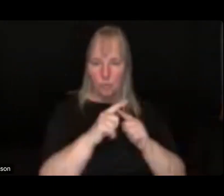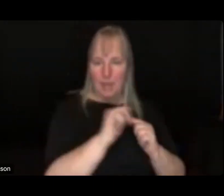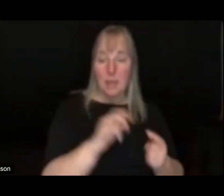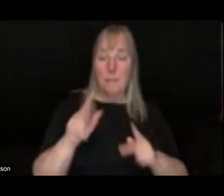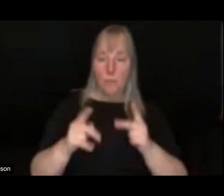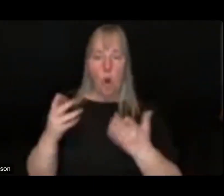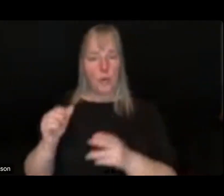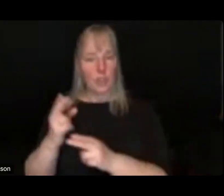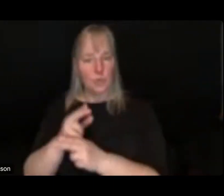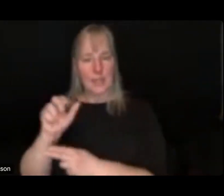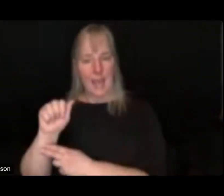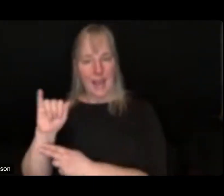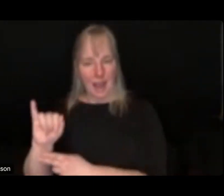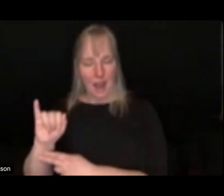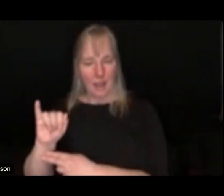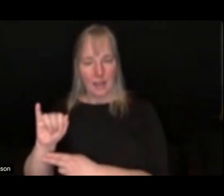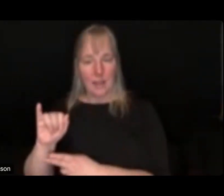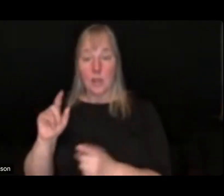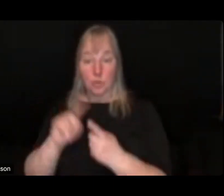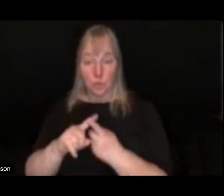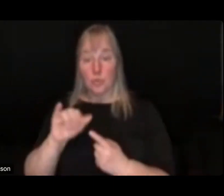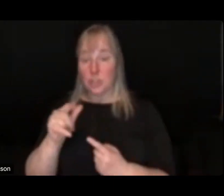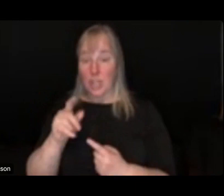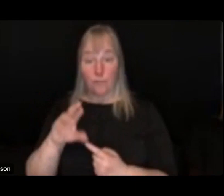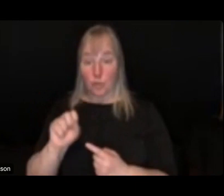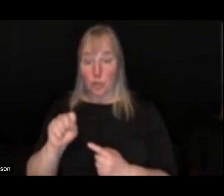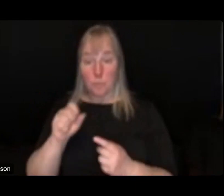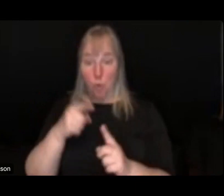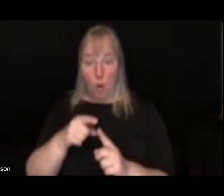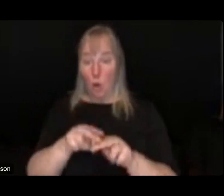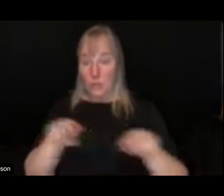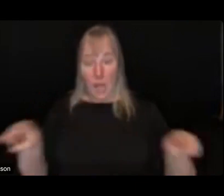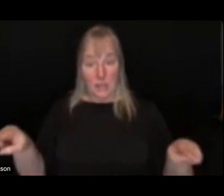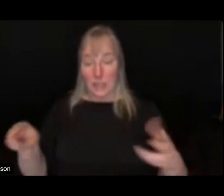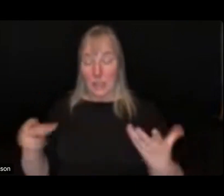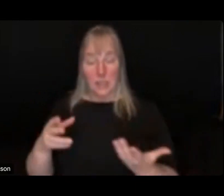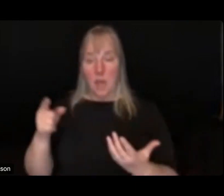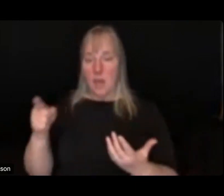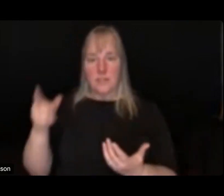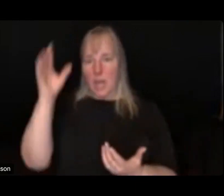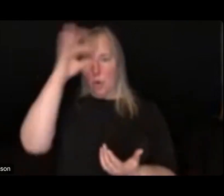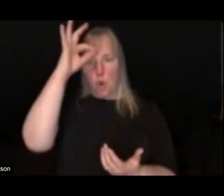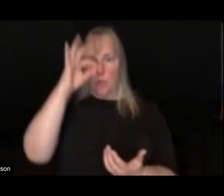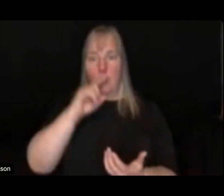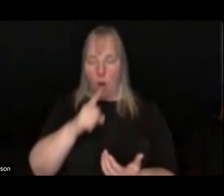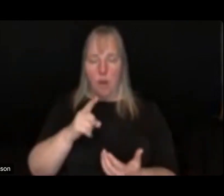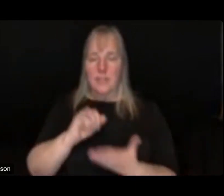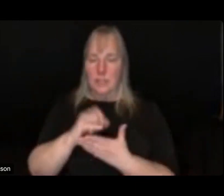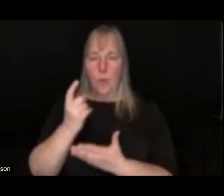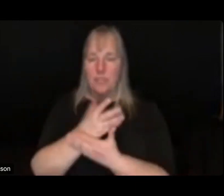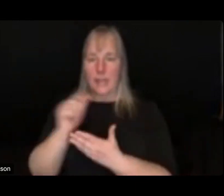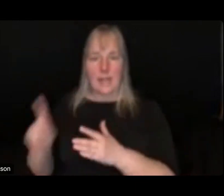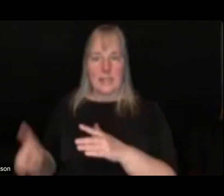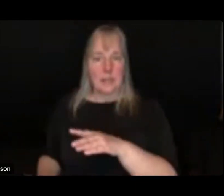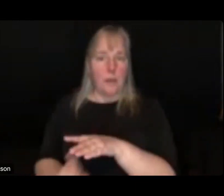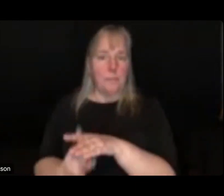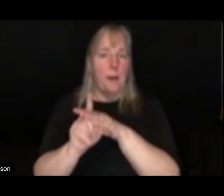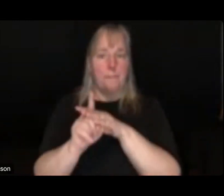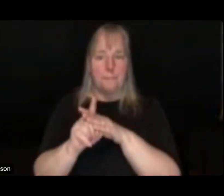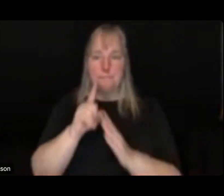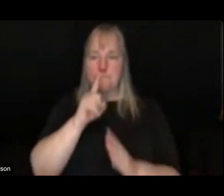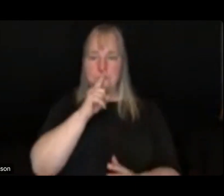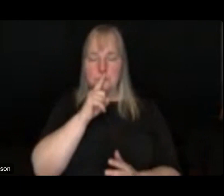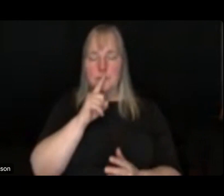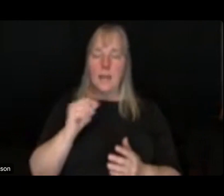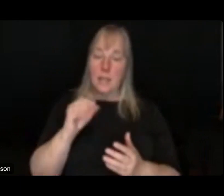Jennifer's point, horizontally, they don't even know they are. So it's one of these things that has kind of snuck up on us. And I think, companies that put that in